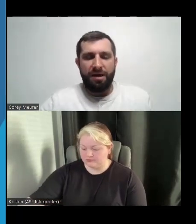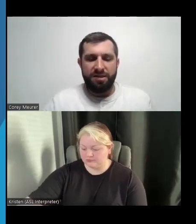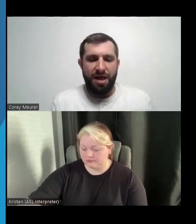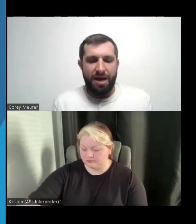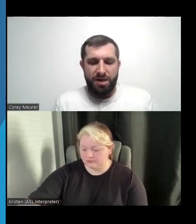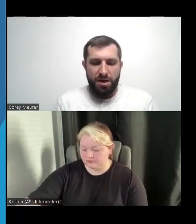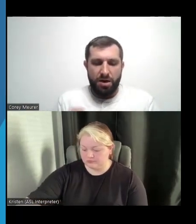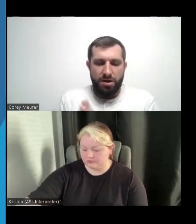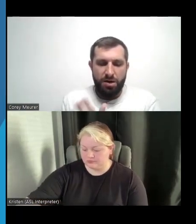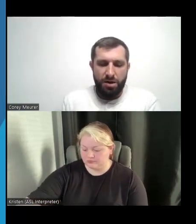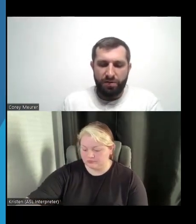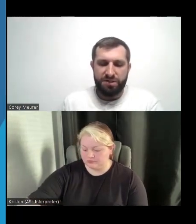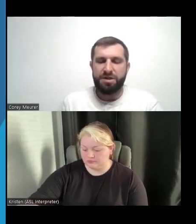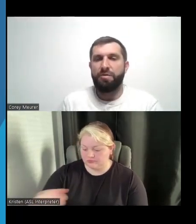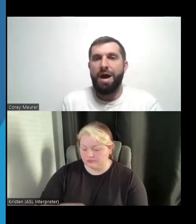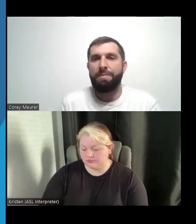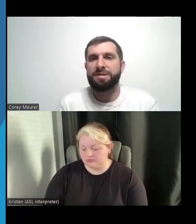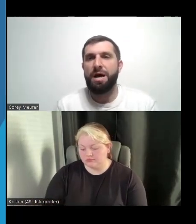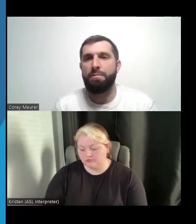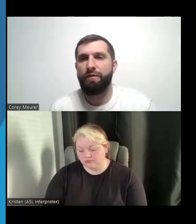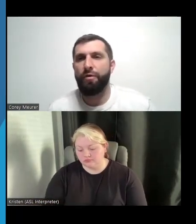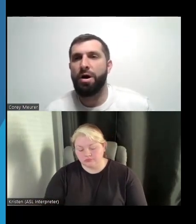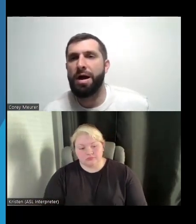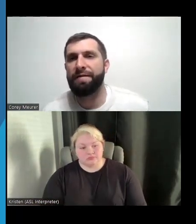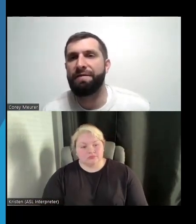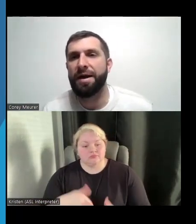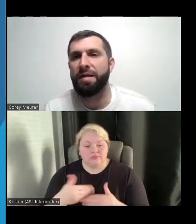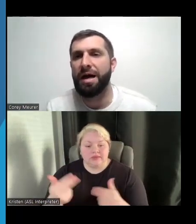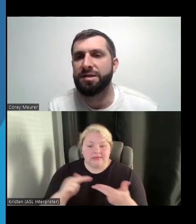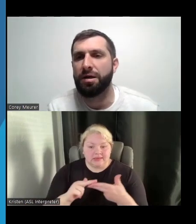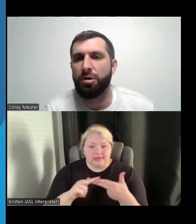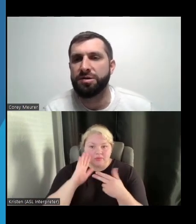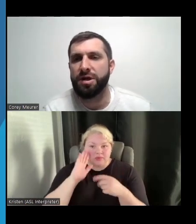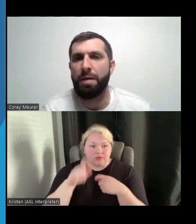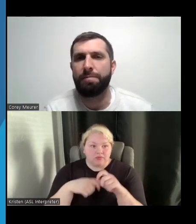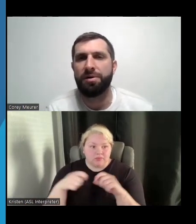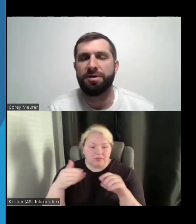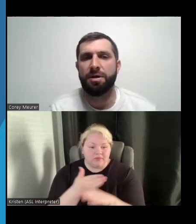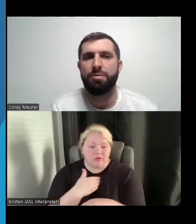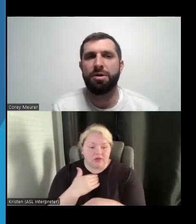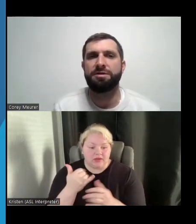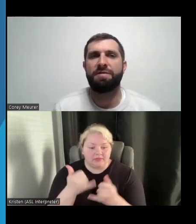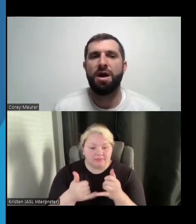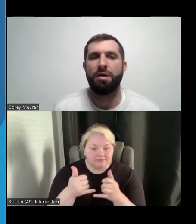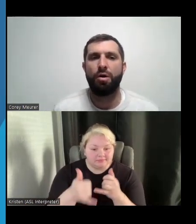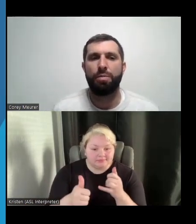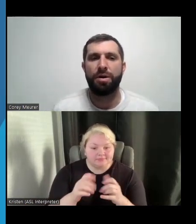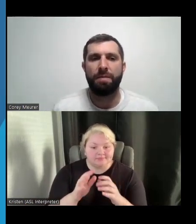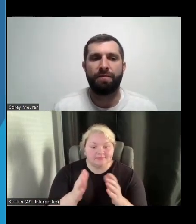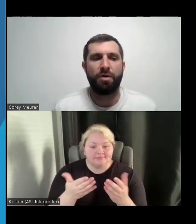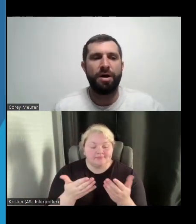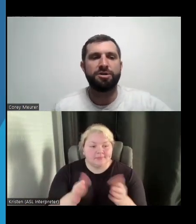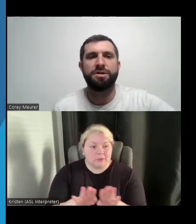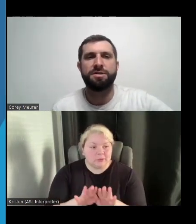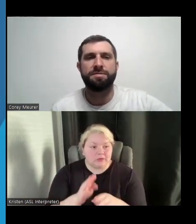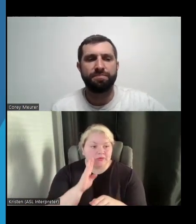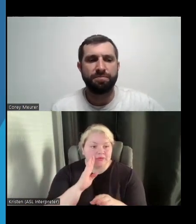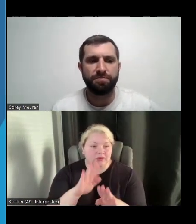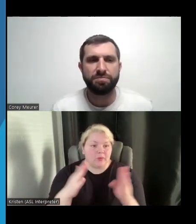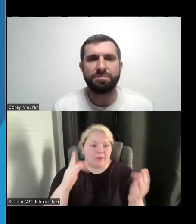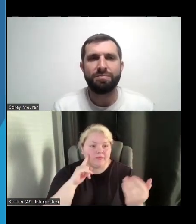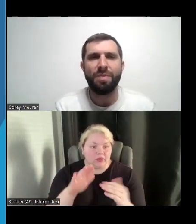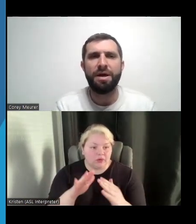And then our next slide here, and this is going to wrap us up before I'll kind of finalize and close up building communities of care and open it up for